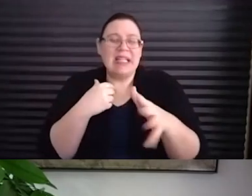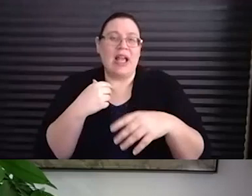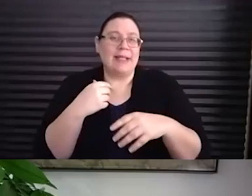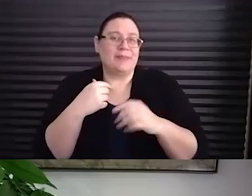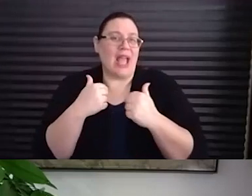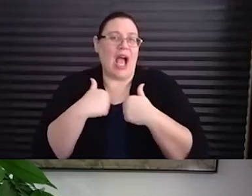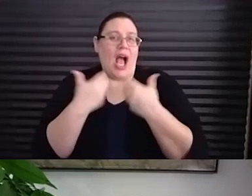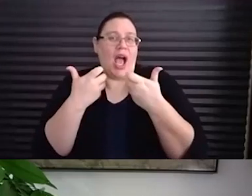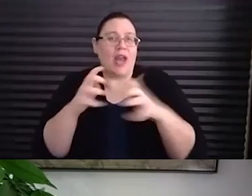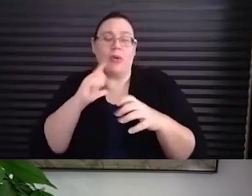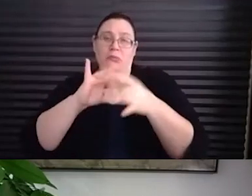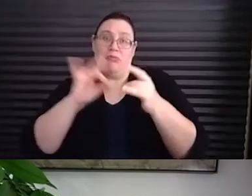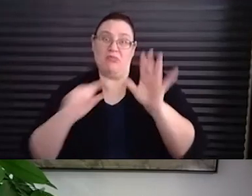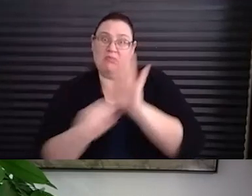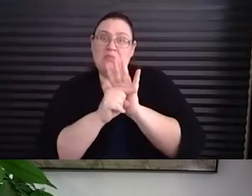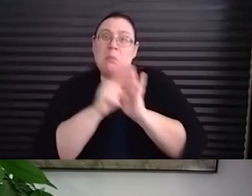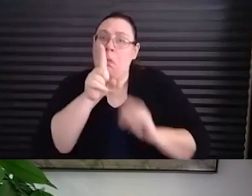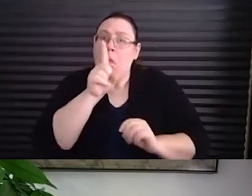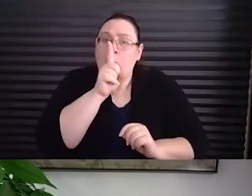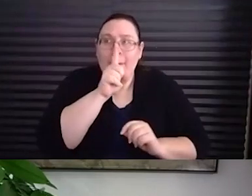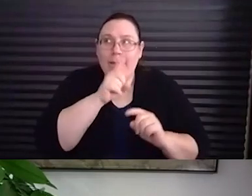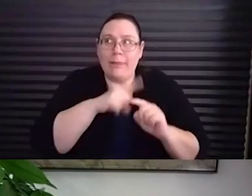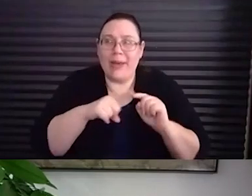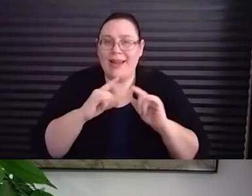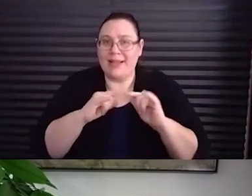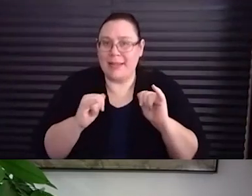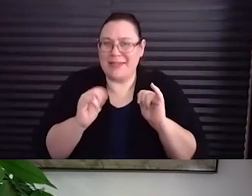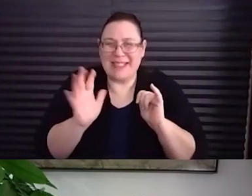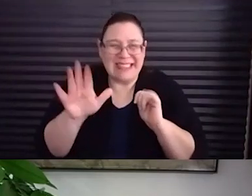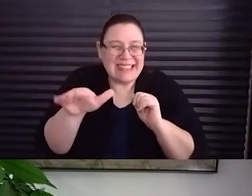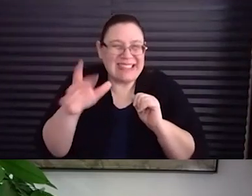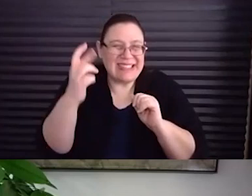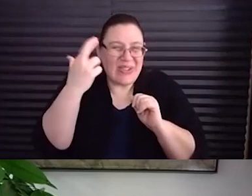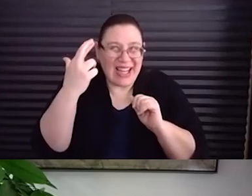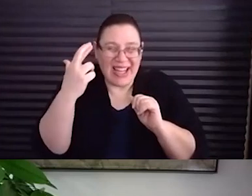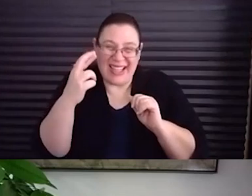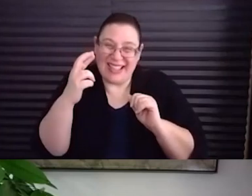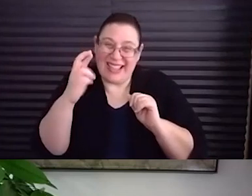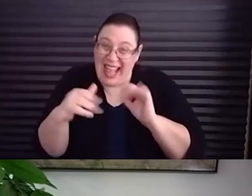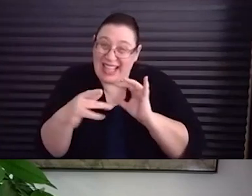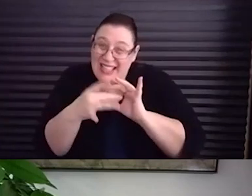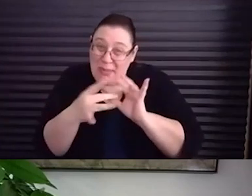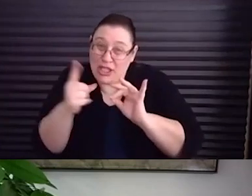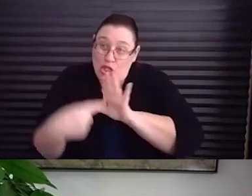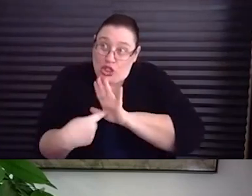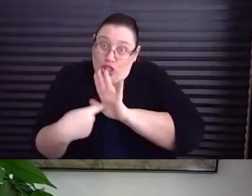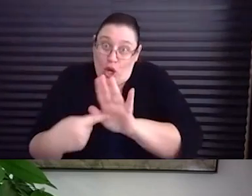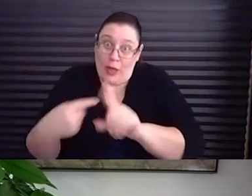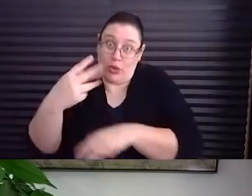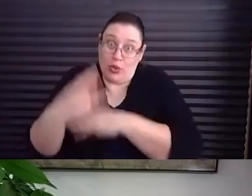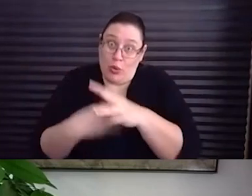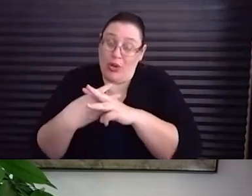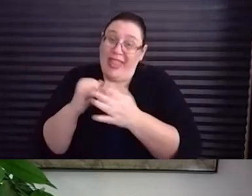don't want to say there's anything wrong with that, but it's also like, hey, you should also realize that this is the message that you are sending out to the world, that this is what